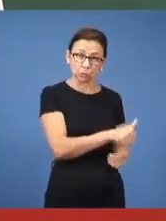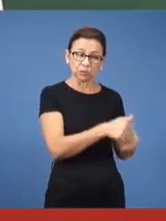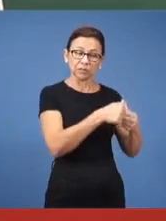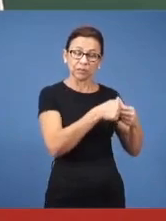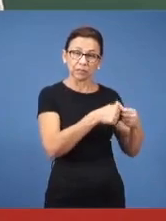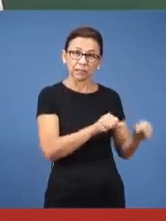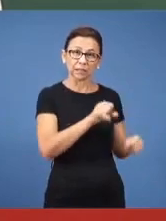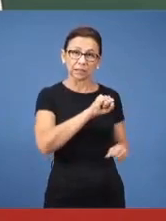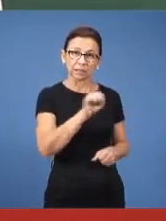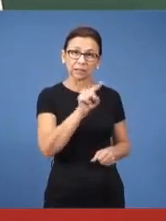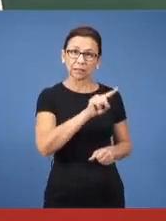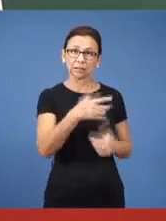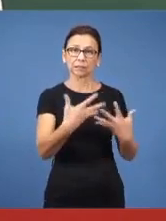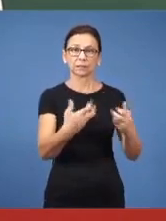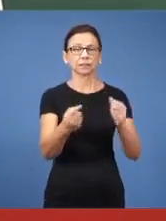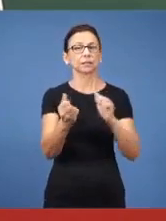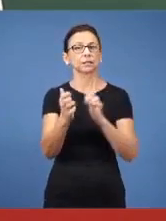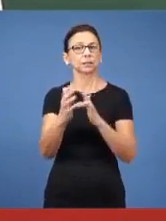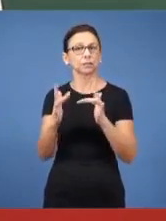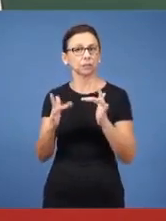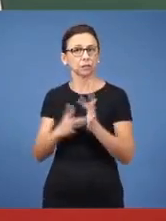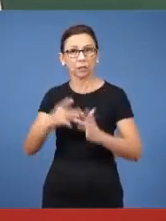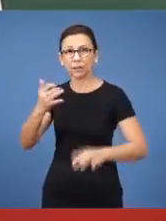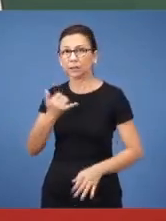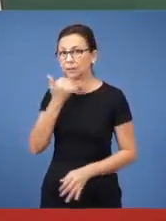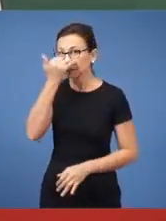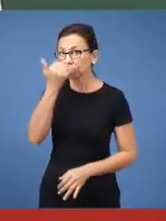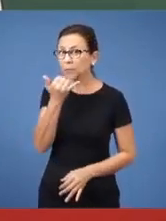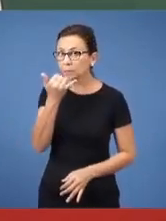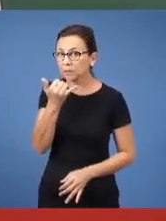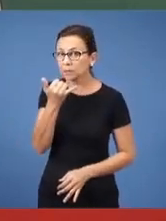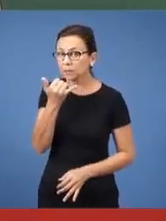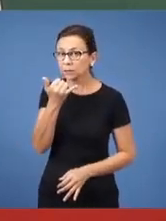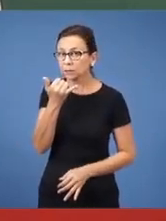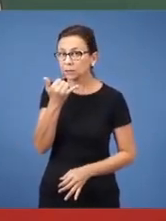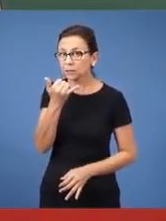So I come as a robber. It's coming on by surprise.